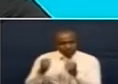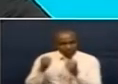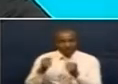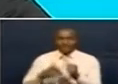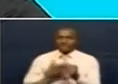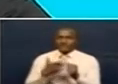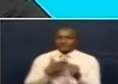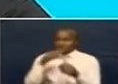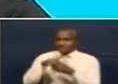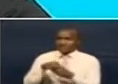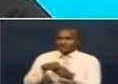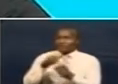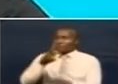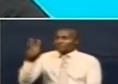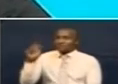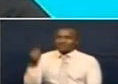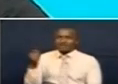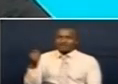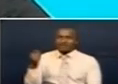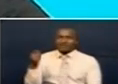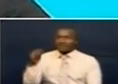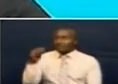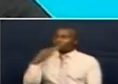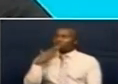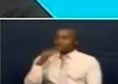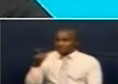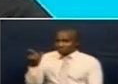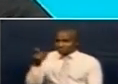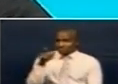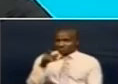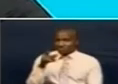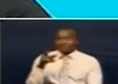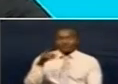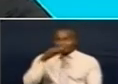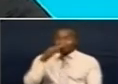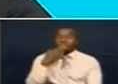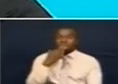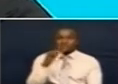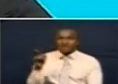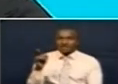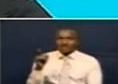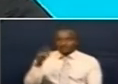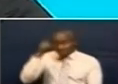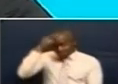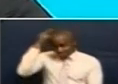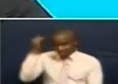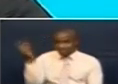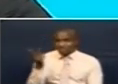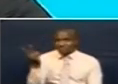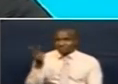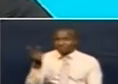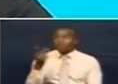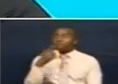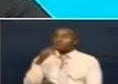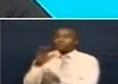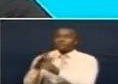in Western Kenya among the Mulembe community that Musalia Mudavadi and Moses Wetangula have been promised